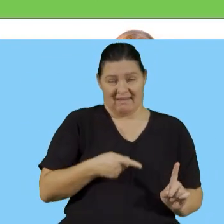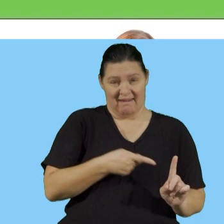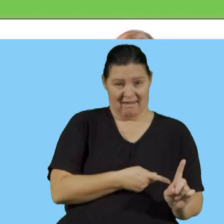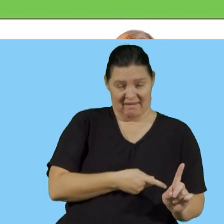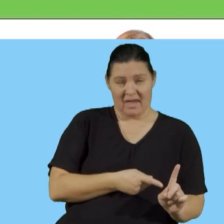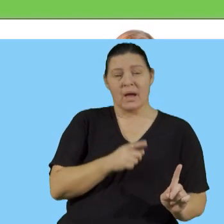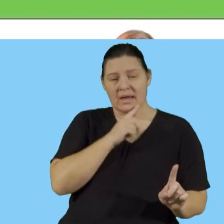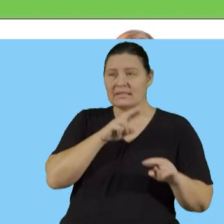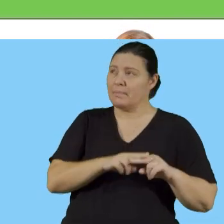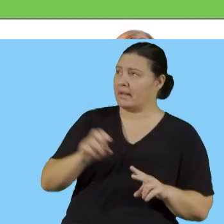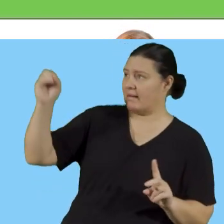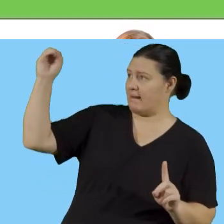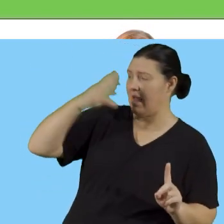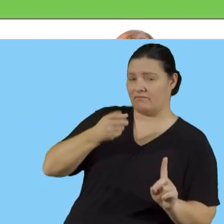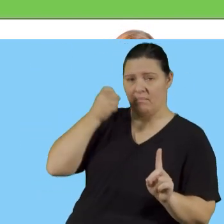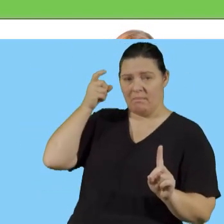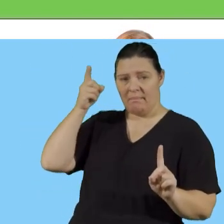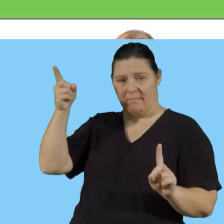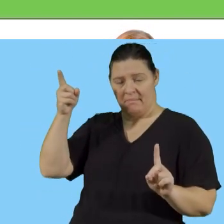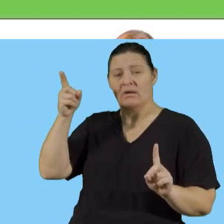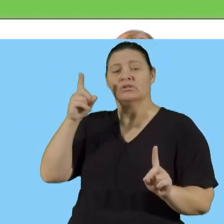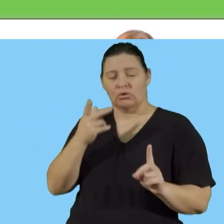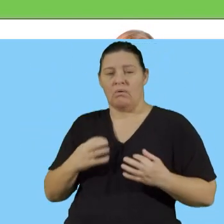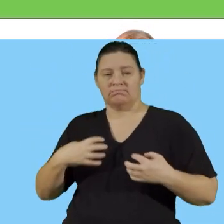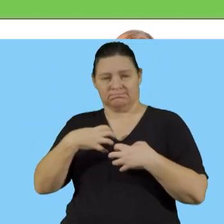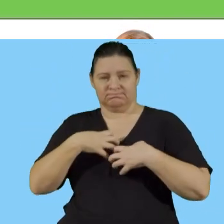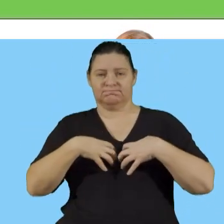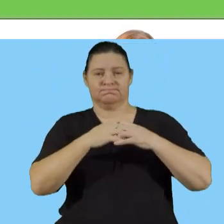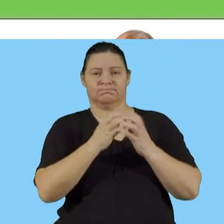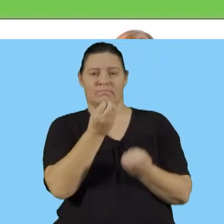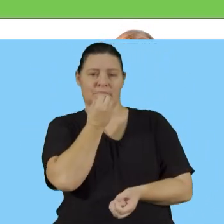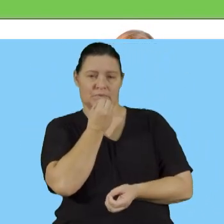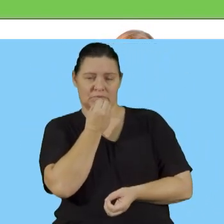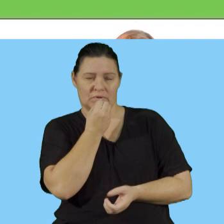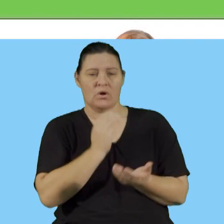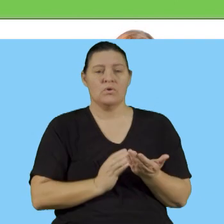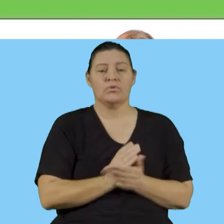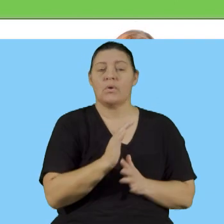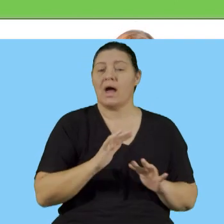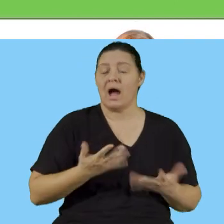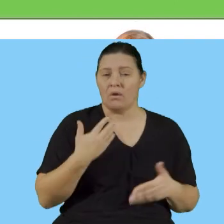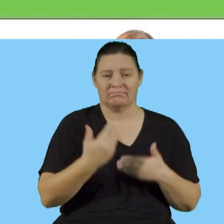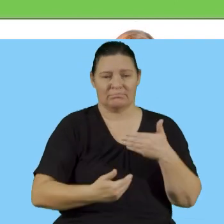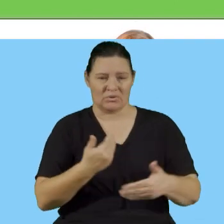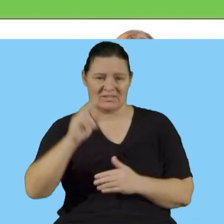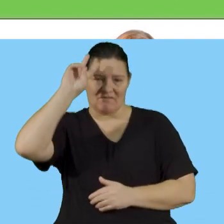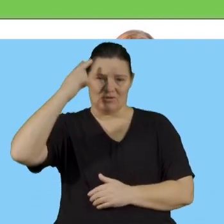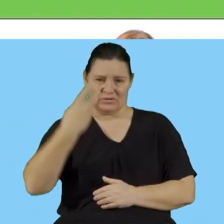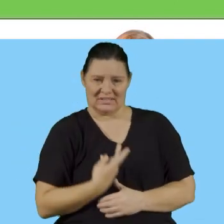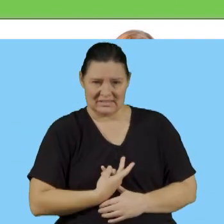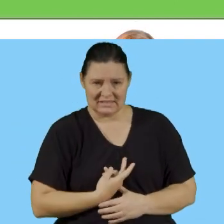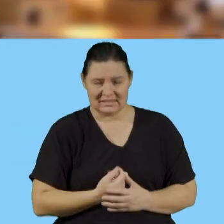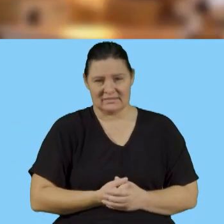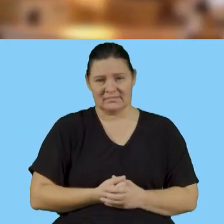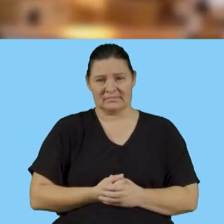producers, depend on the light energy from the sun to make their own food. This is done through the process of